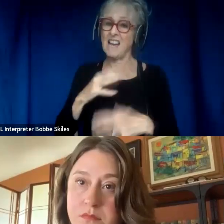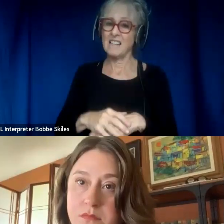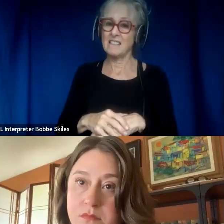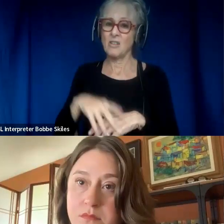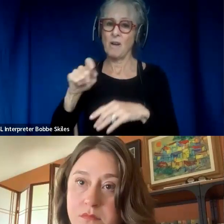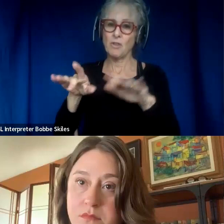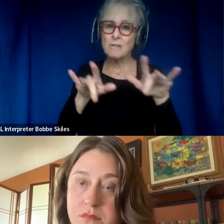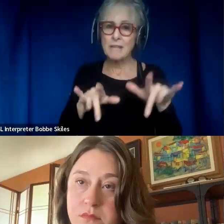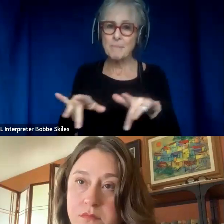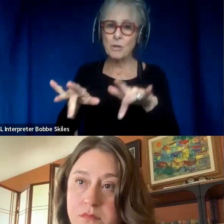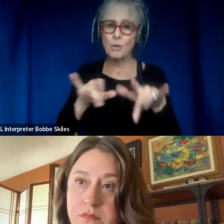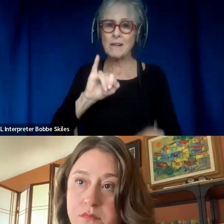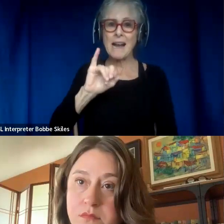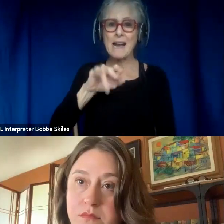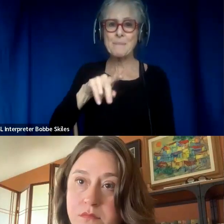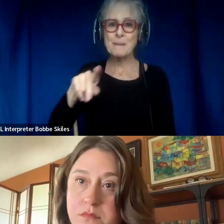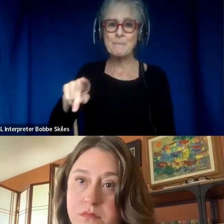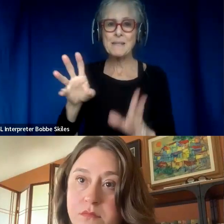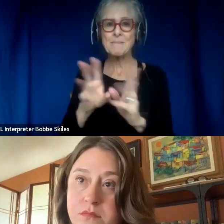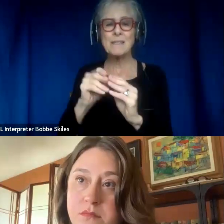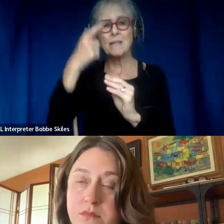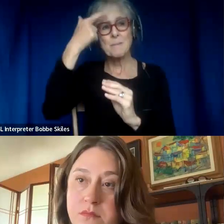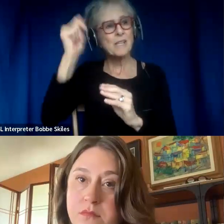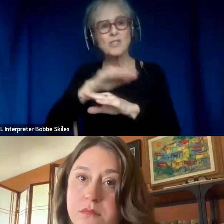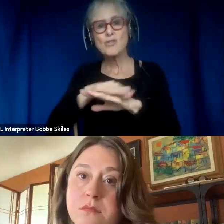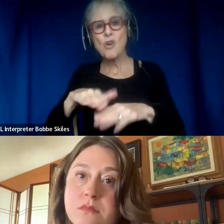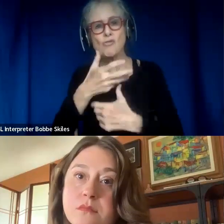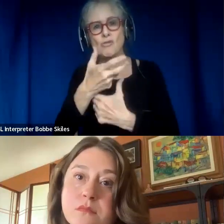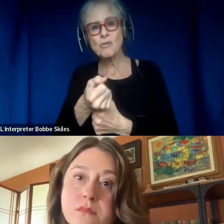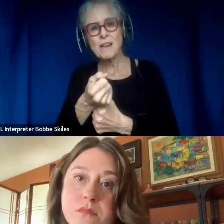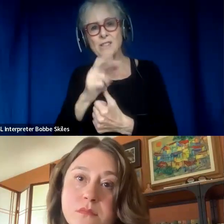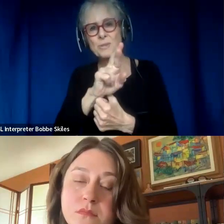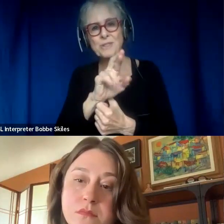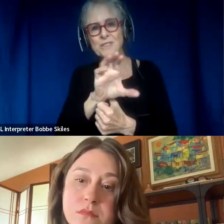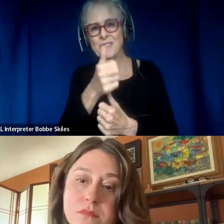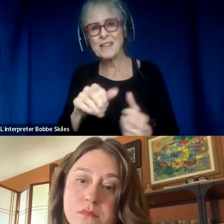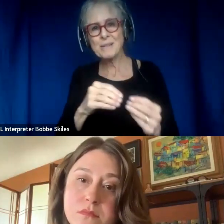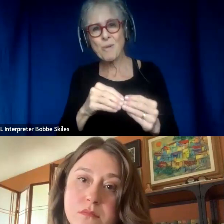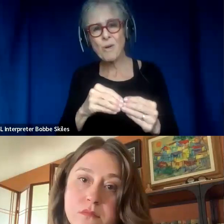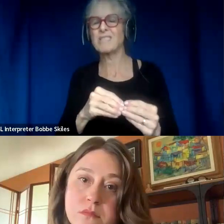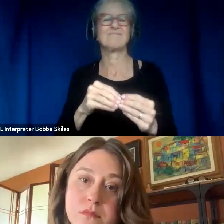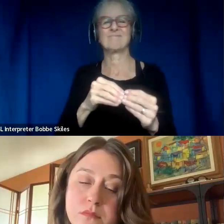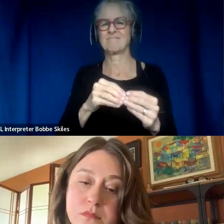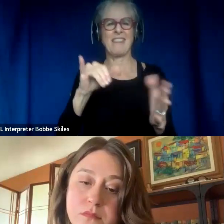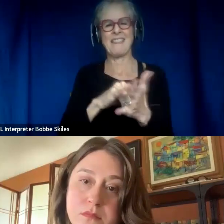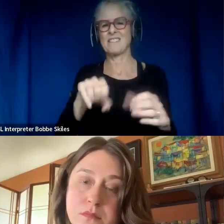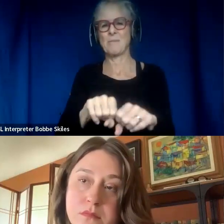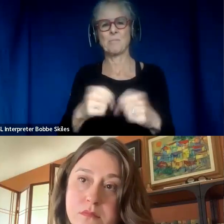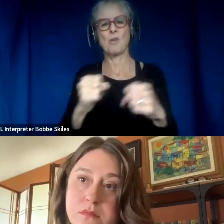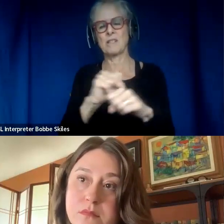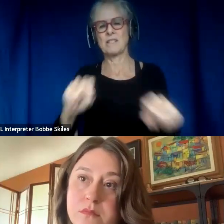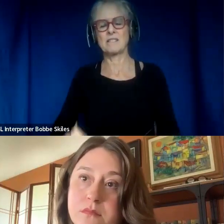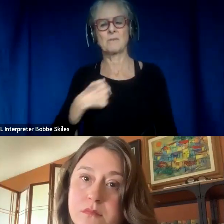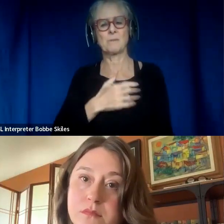record IPP meetings because you don't trust regional center no more. That's a broken system. So please, I ask the